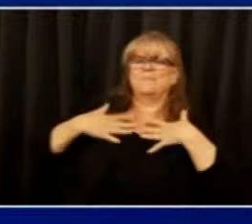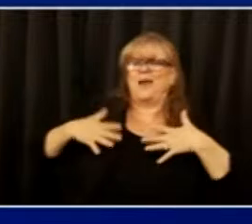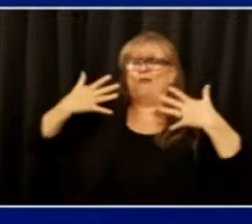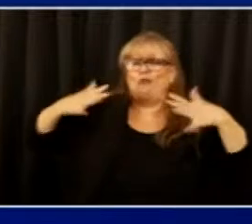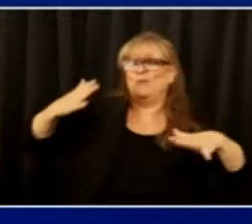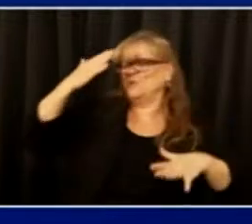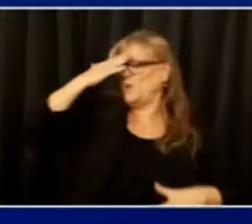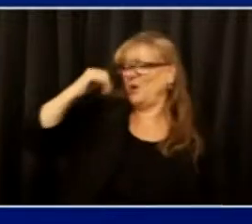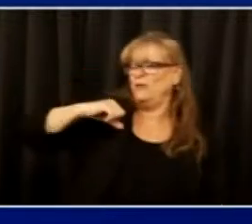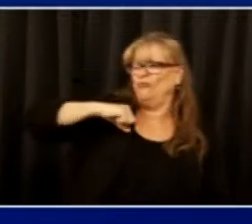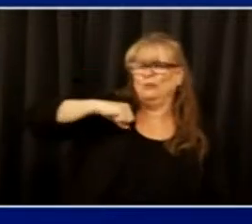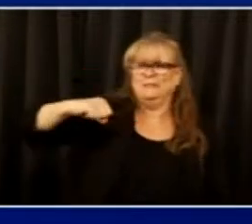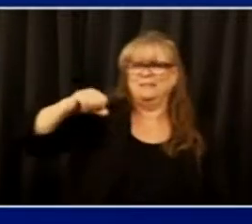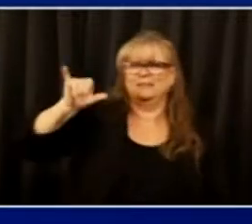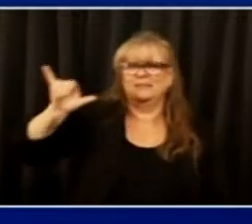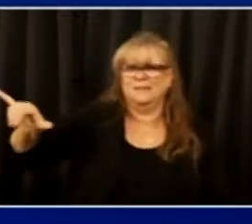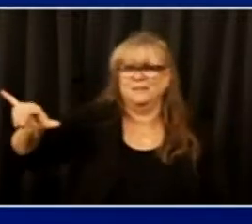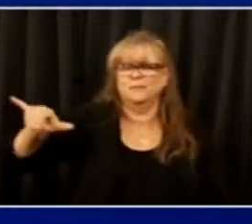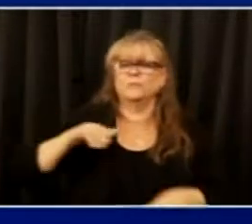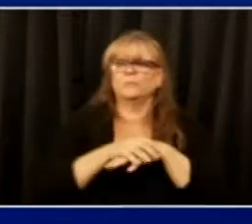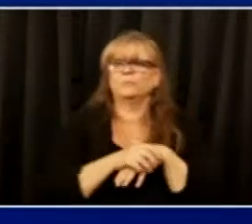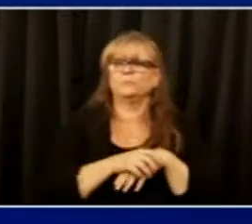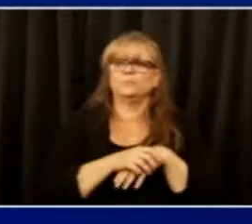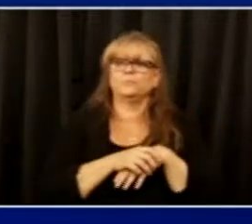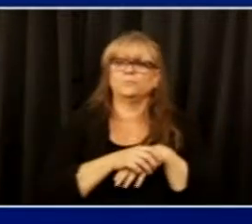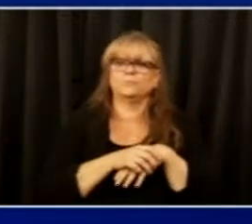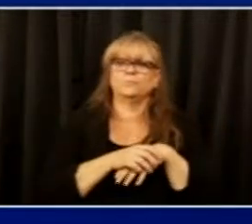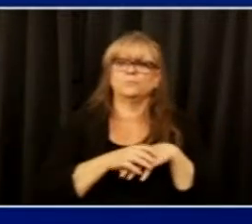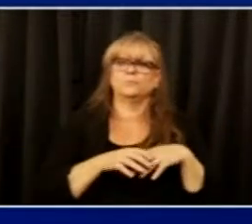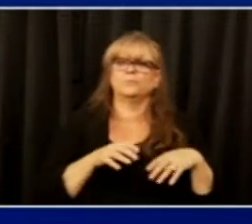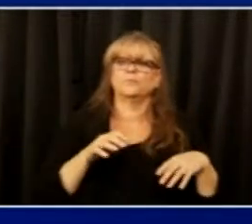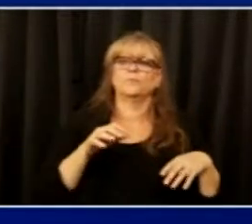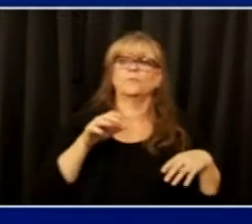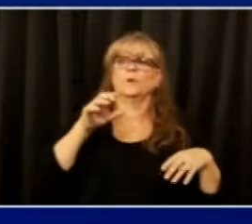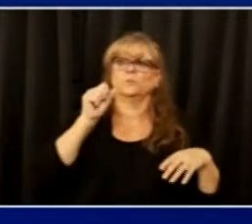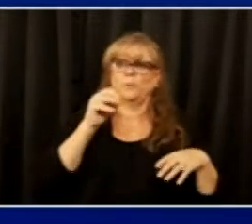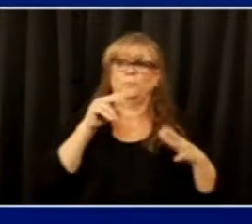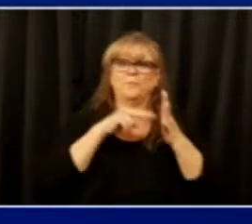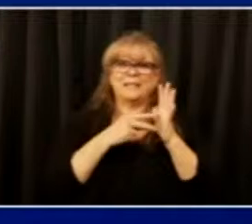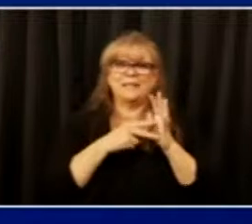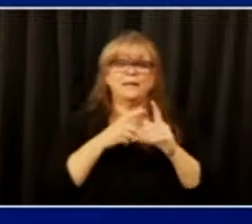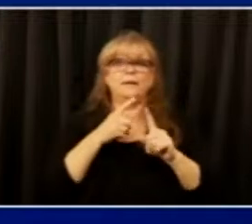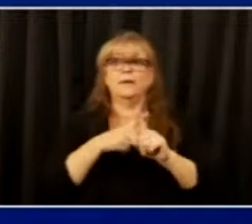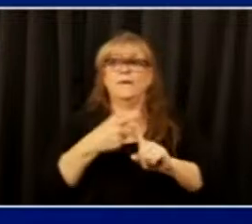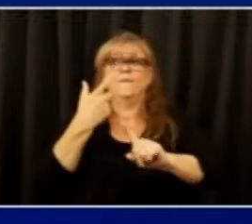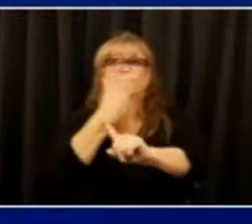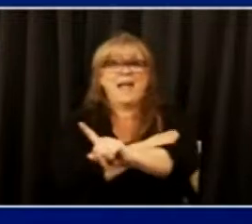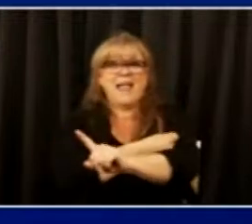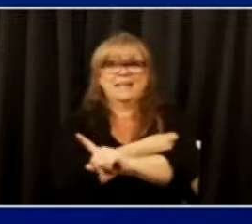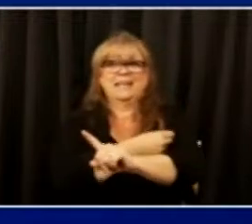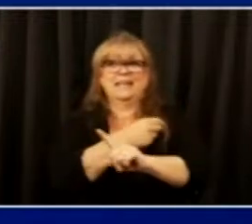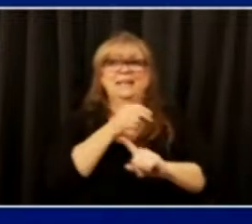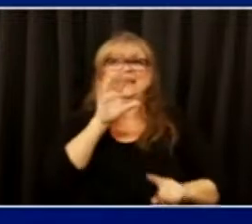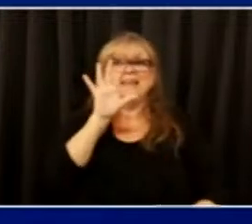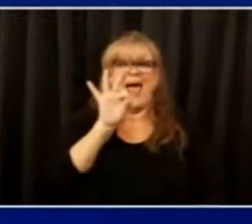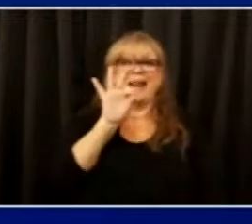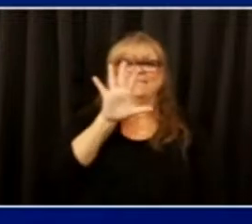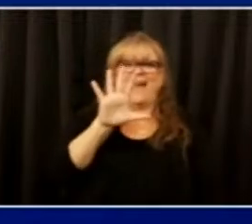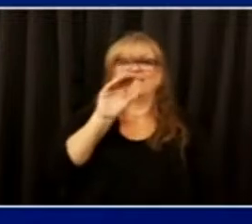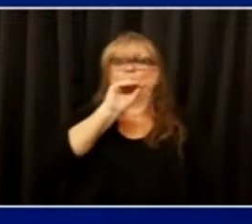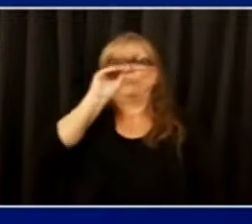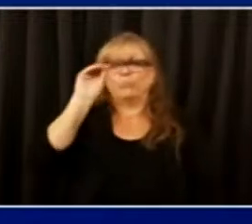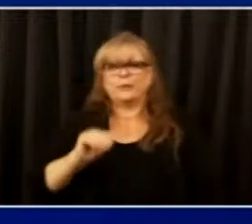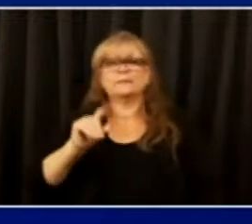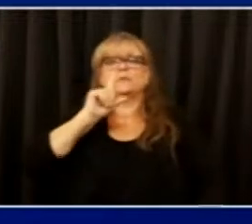infection caused by that virus. The end result is that these vaccines are 95% effective at